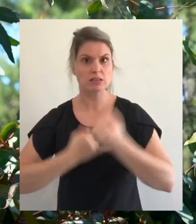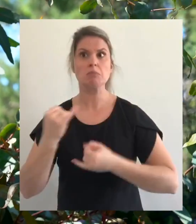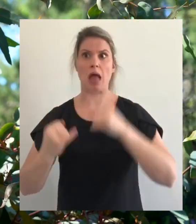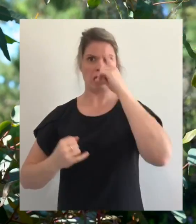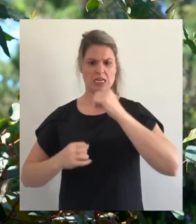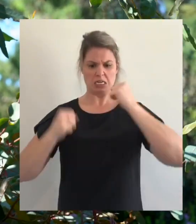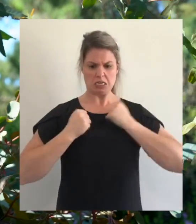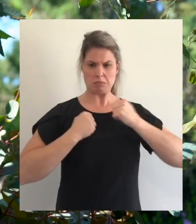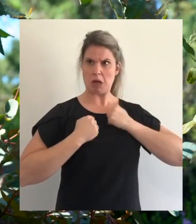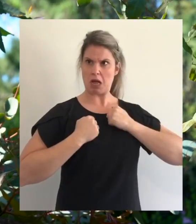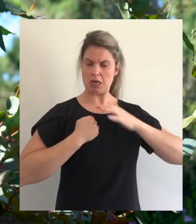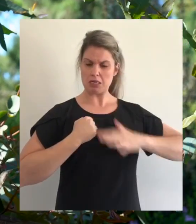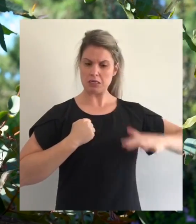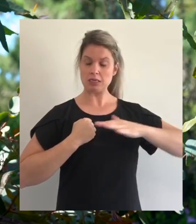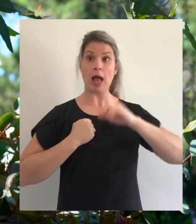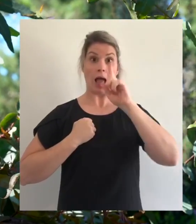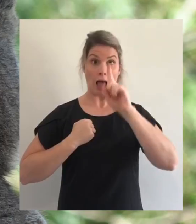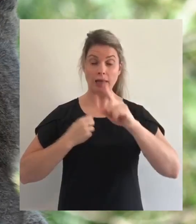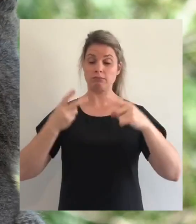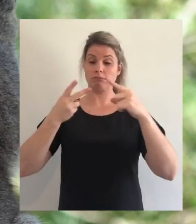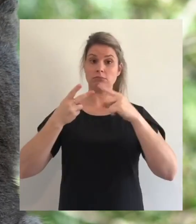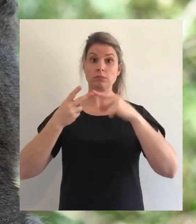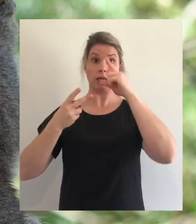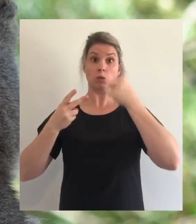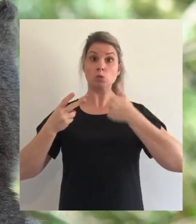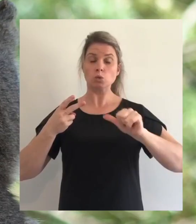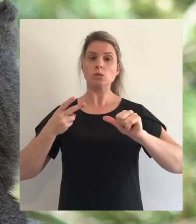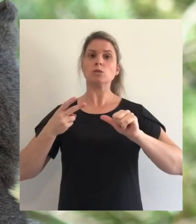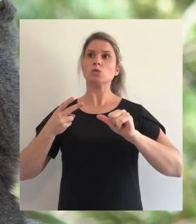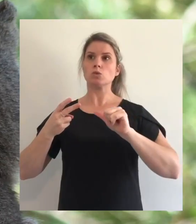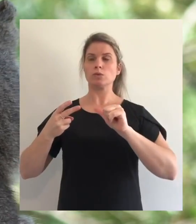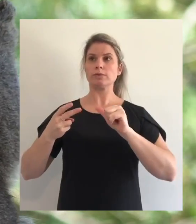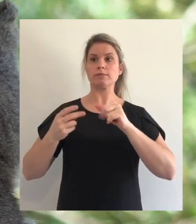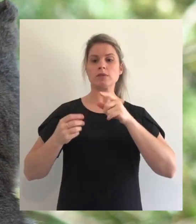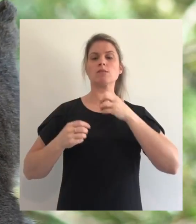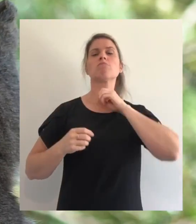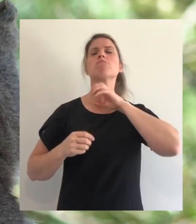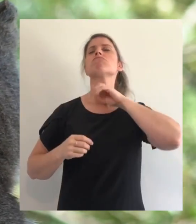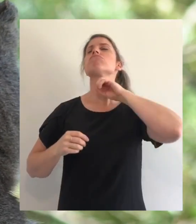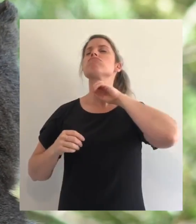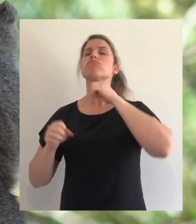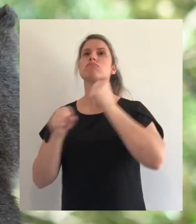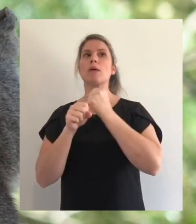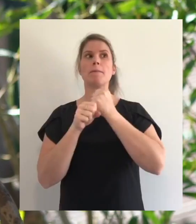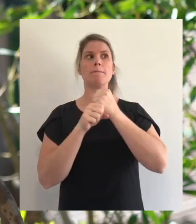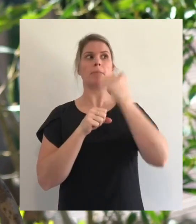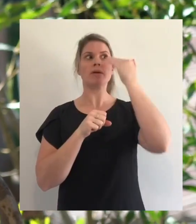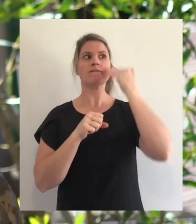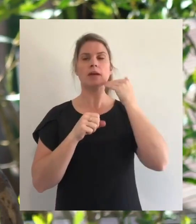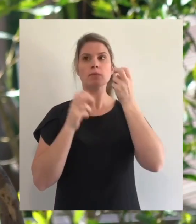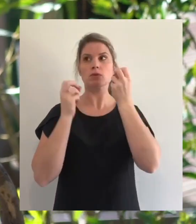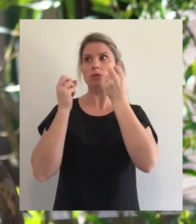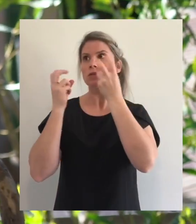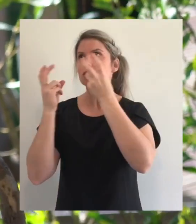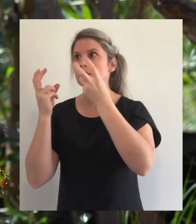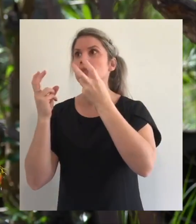territorial. But they can also use it as a mating call. So if a male koala can sense that a female is getting ready to breed, coming into her estrus cycle, he'll use